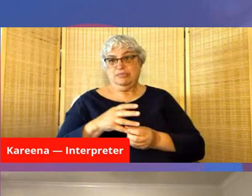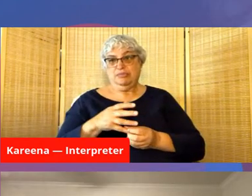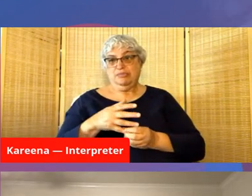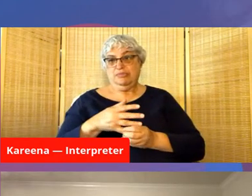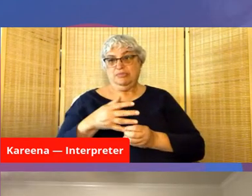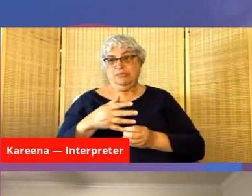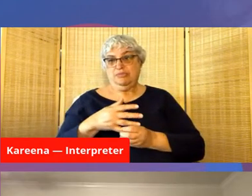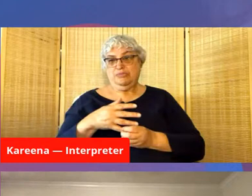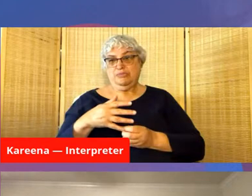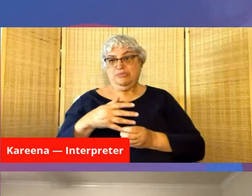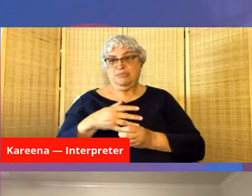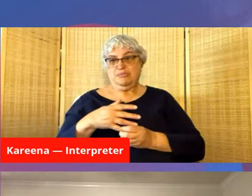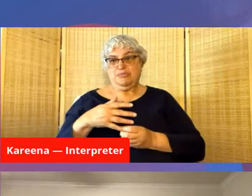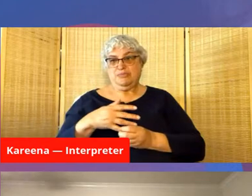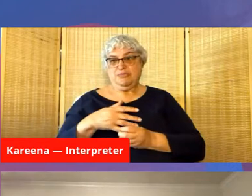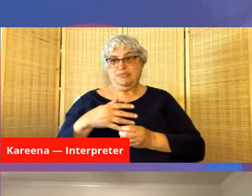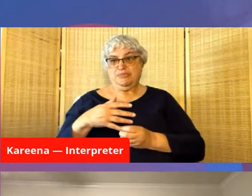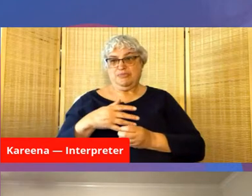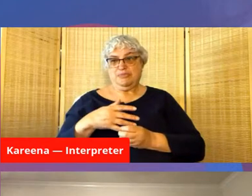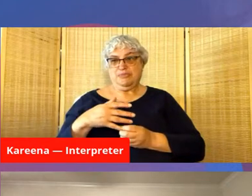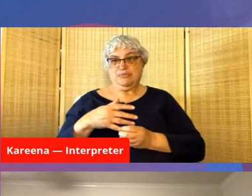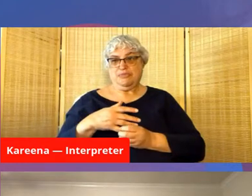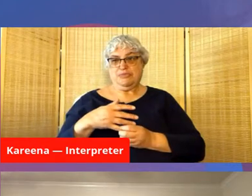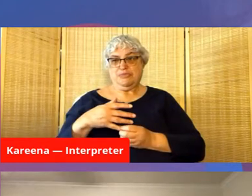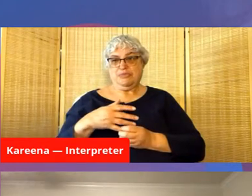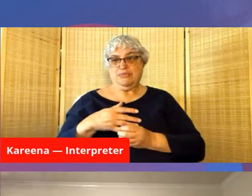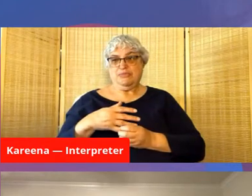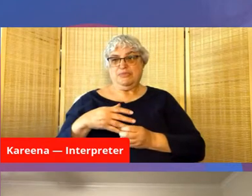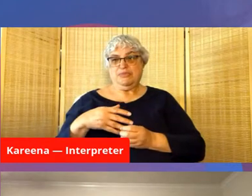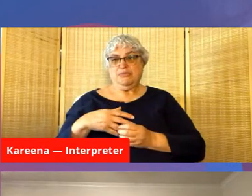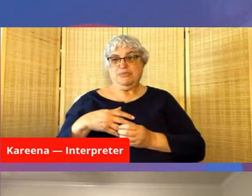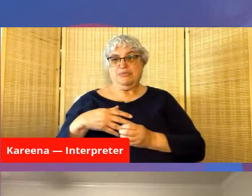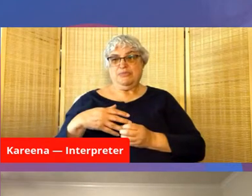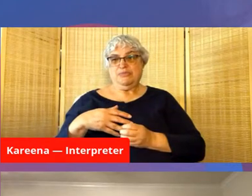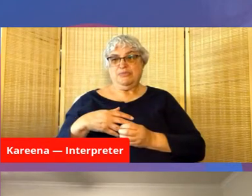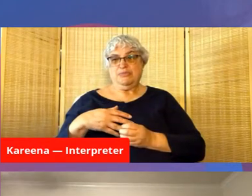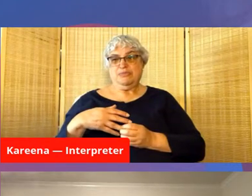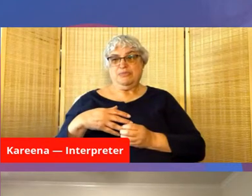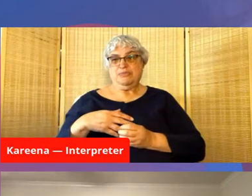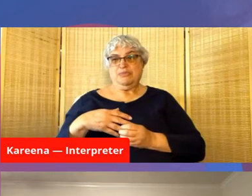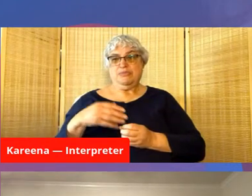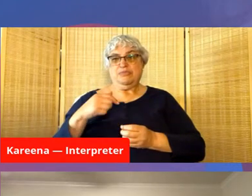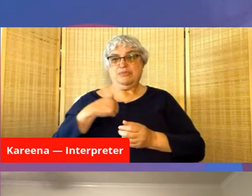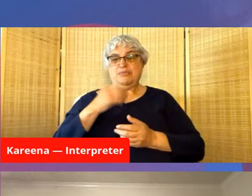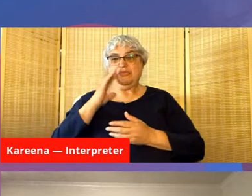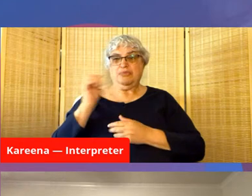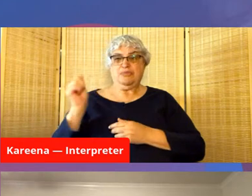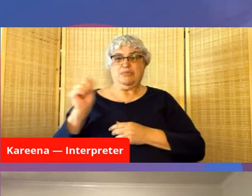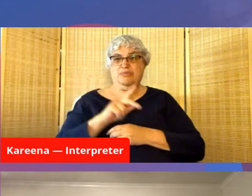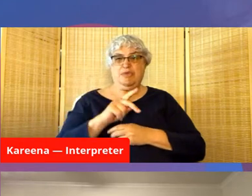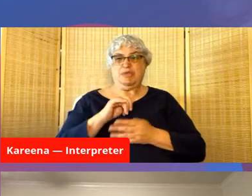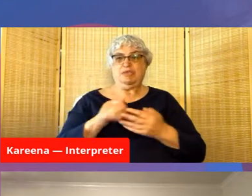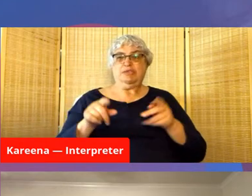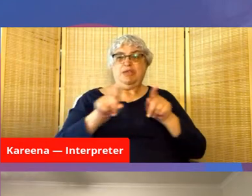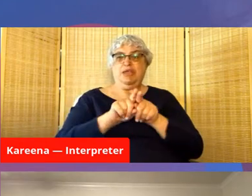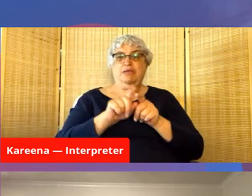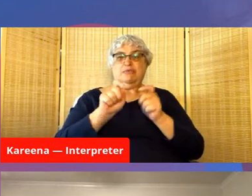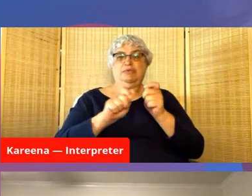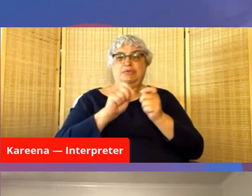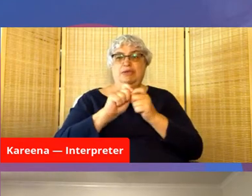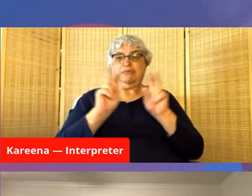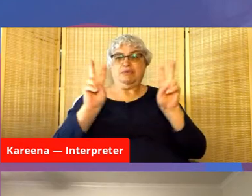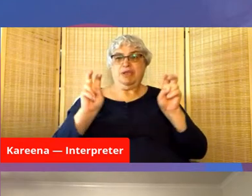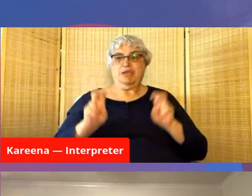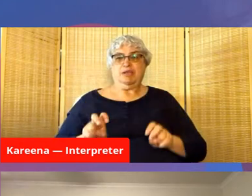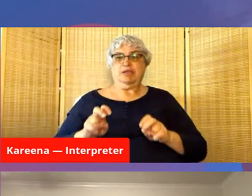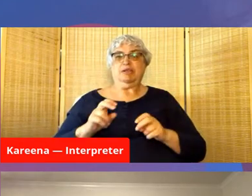Would you like to? Yeah. No, go ahead. Okay. Well, again, I'll come back to the same exact topic,